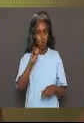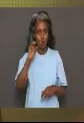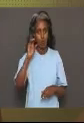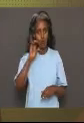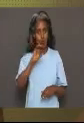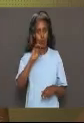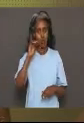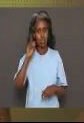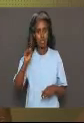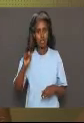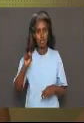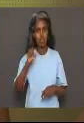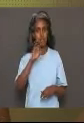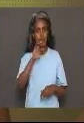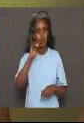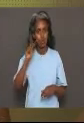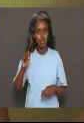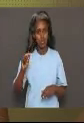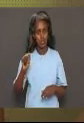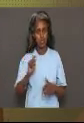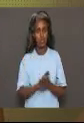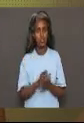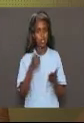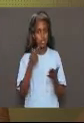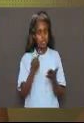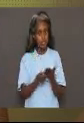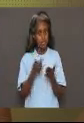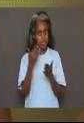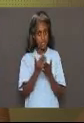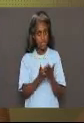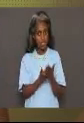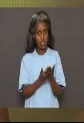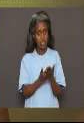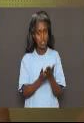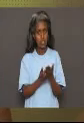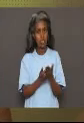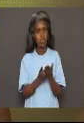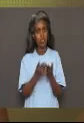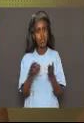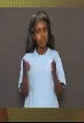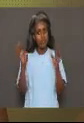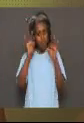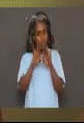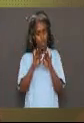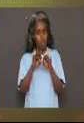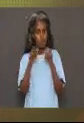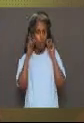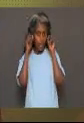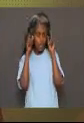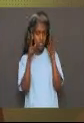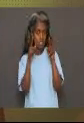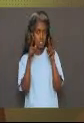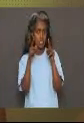cosecants, and cotangents. This lesson will be invaluable to your understanding